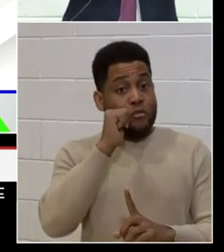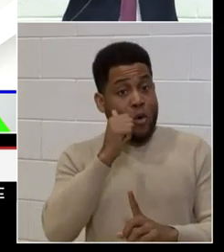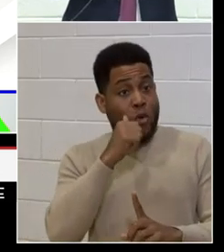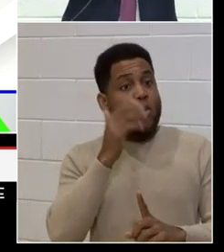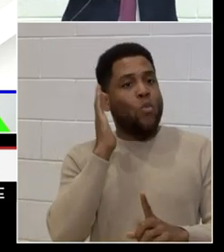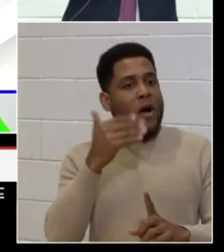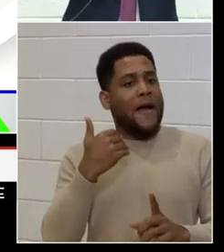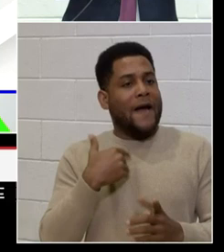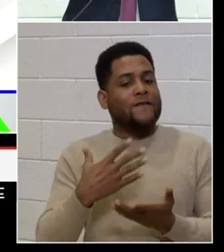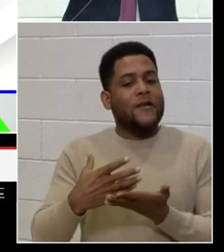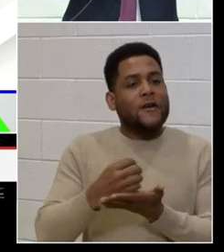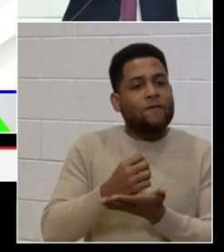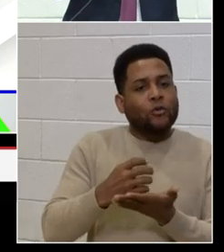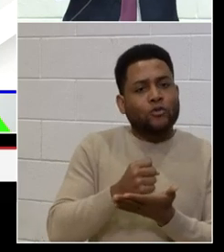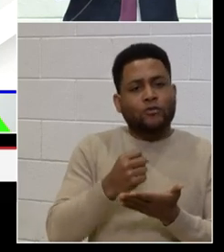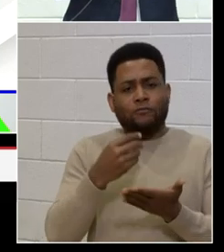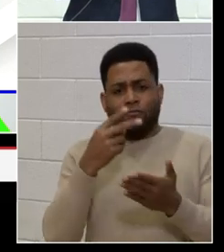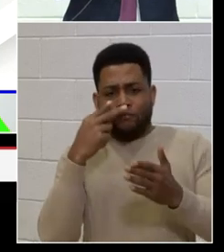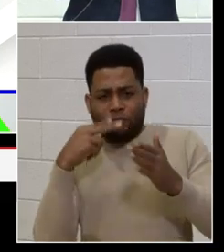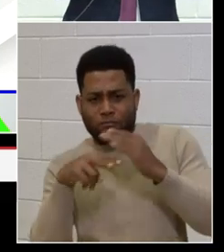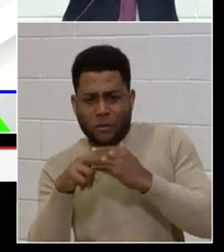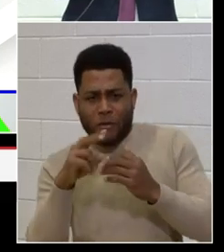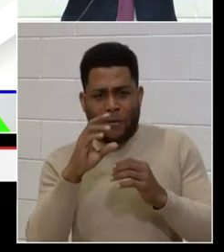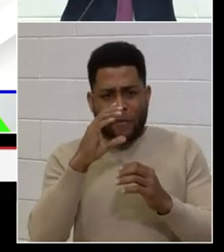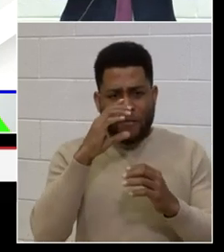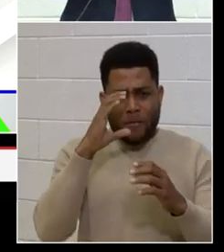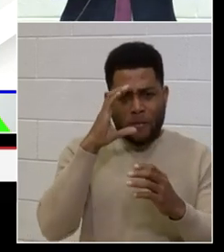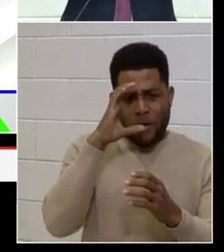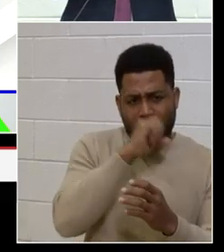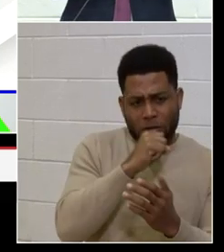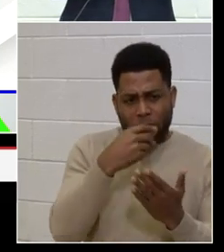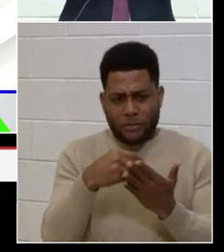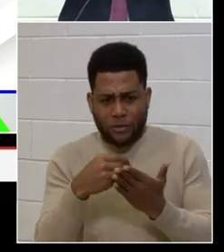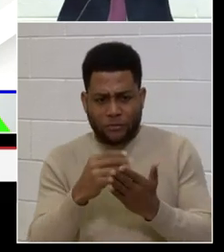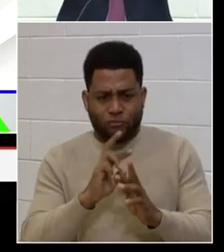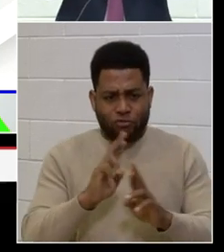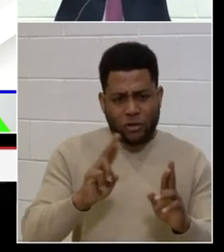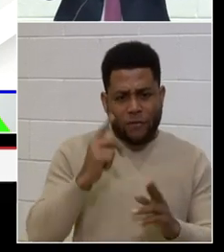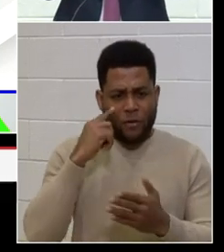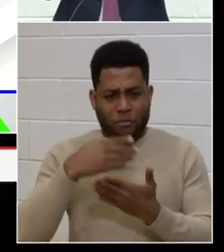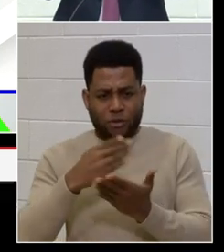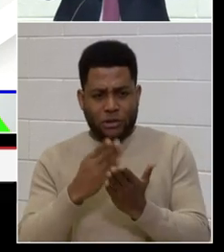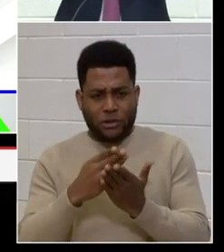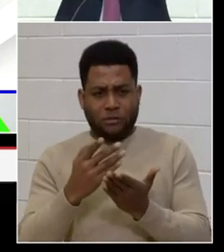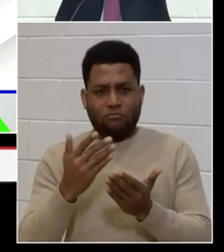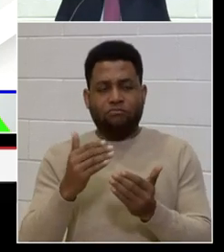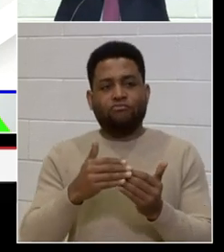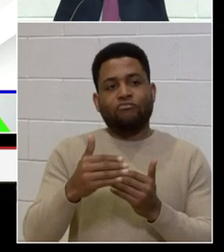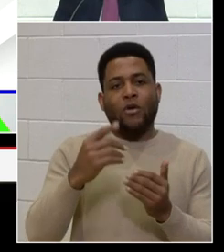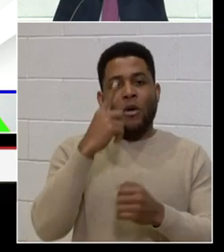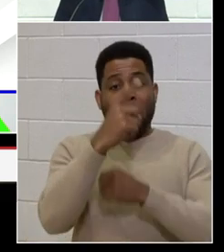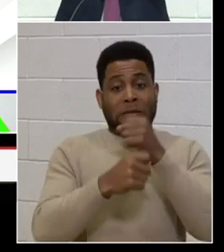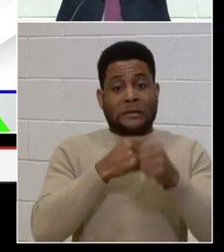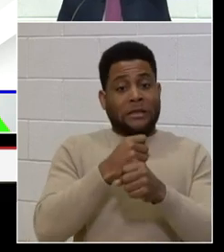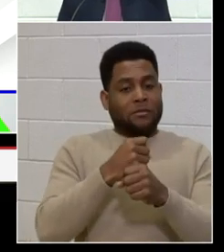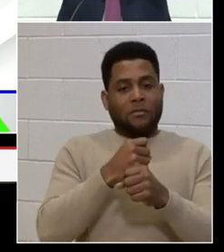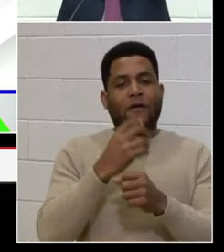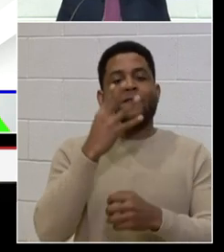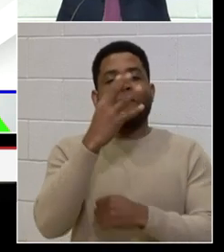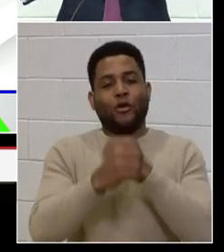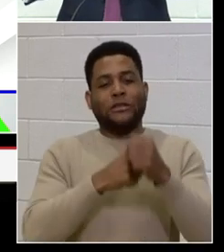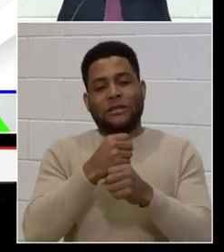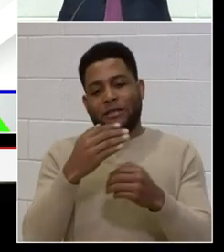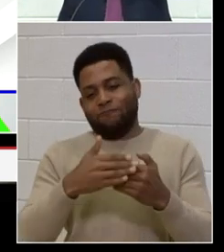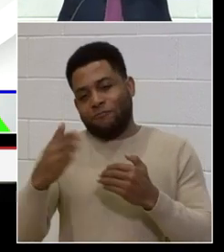balance our budget not just for 1 year, but for 4 years. And so we'll know what number we have to balance against. Then we have about a 2 or 3